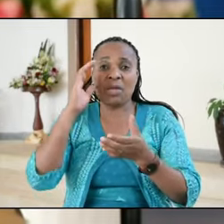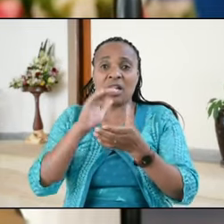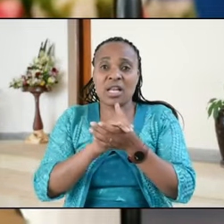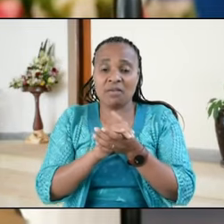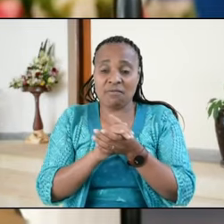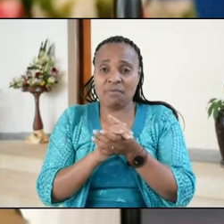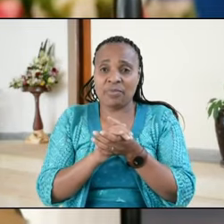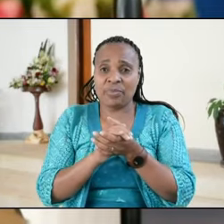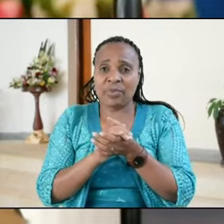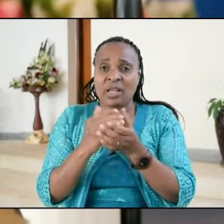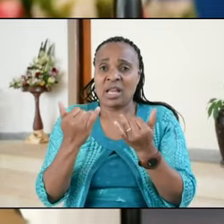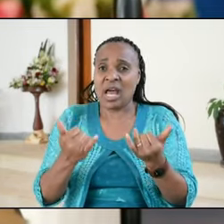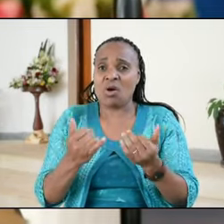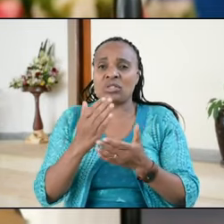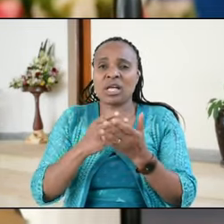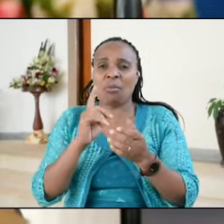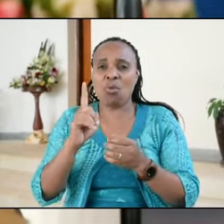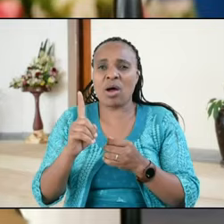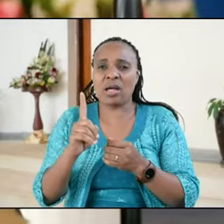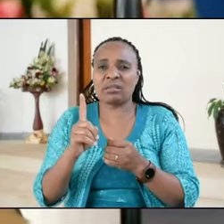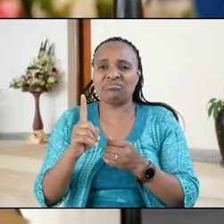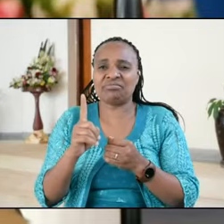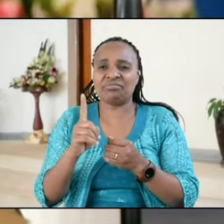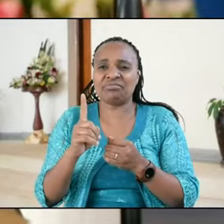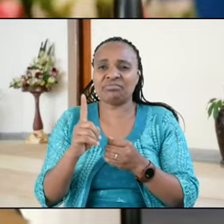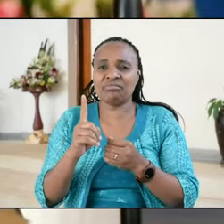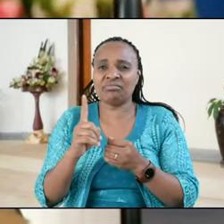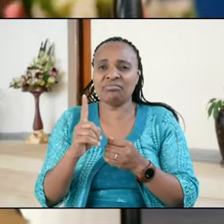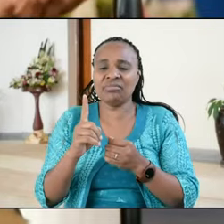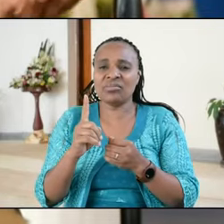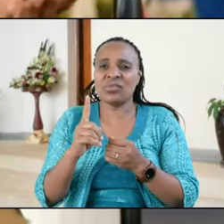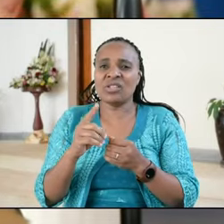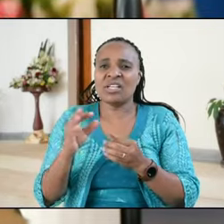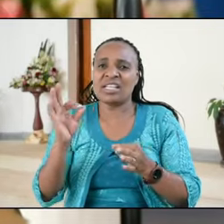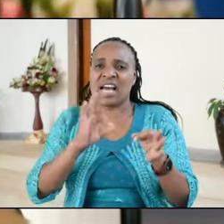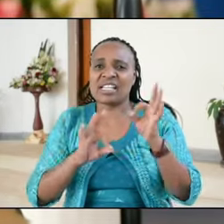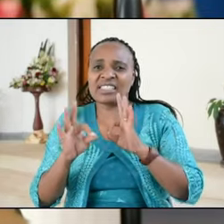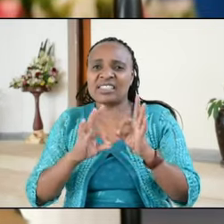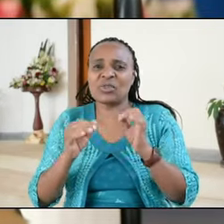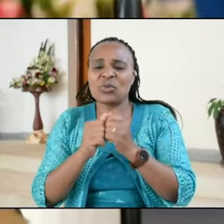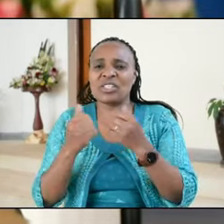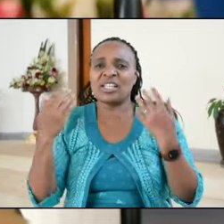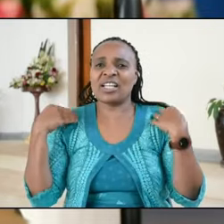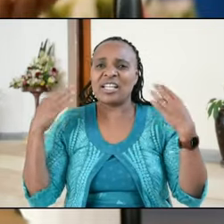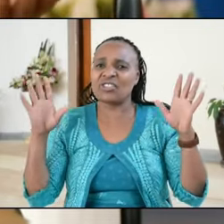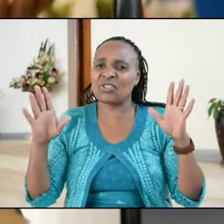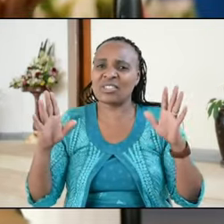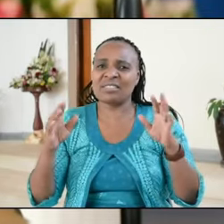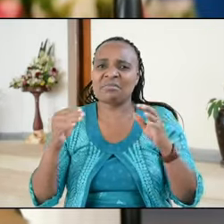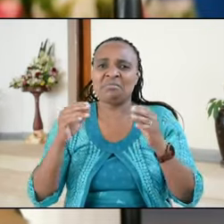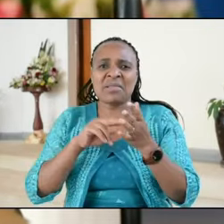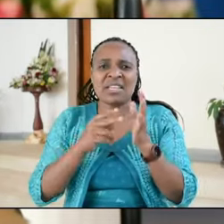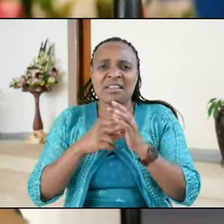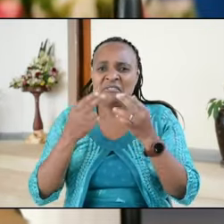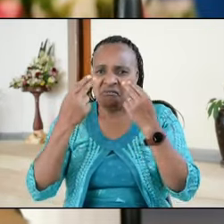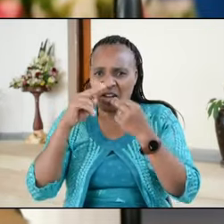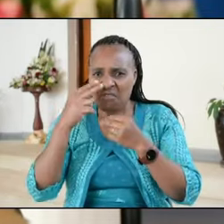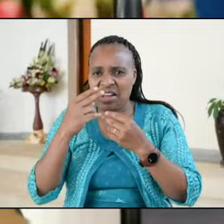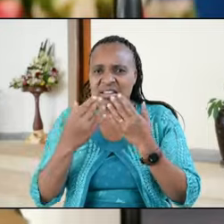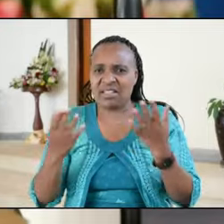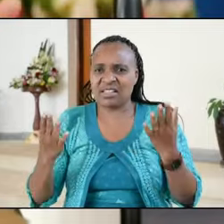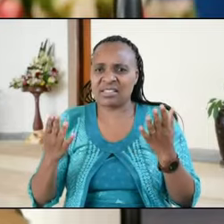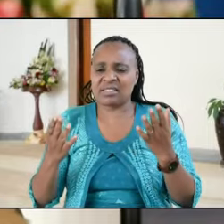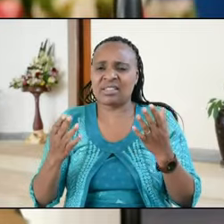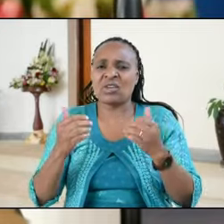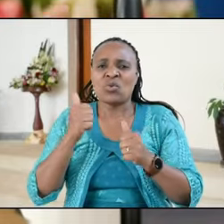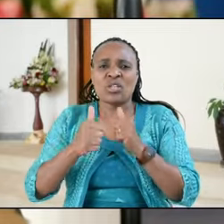that now when someone is, these days we say dance with the angels and such funny things. They're not